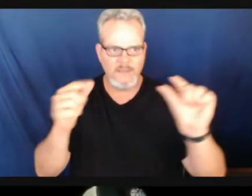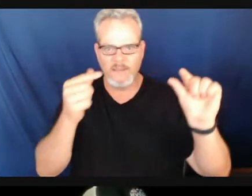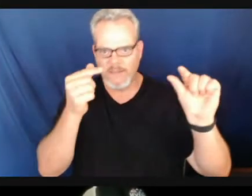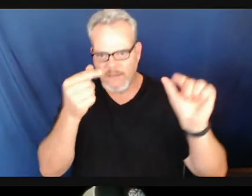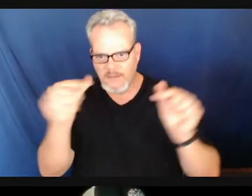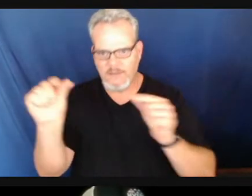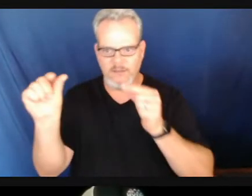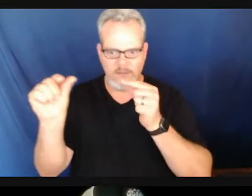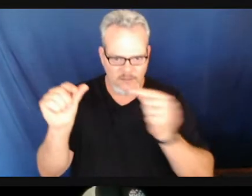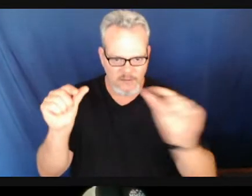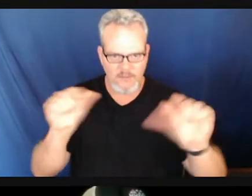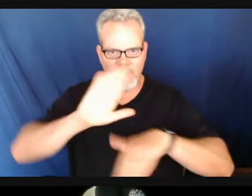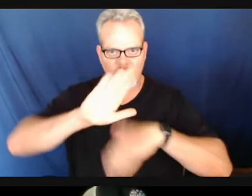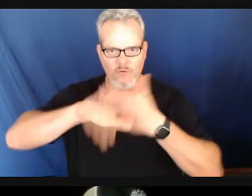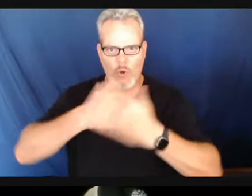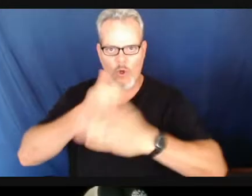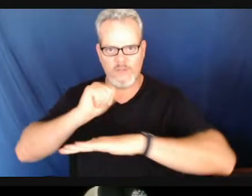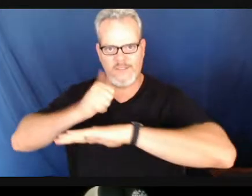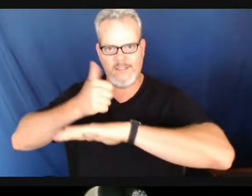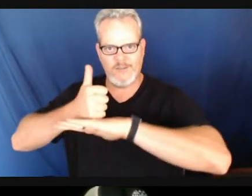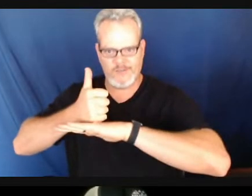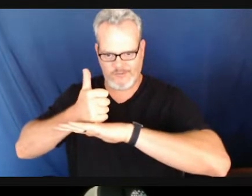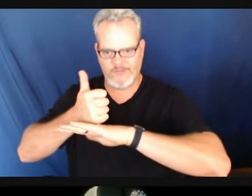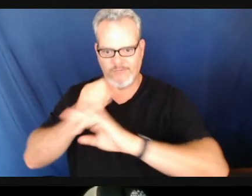stations, looking back in time there.